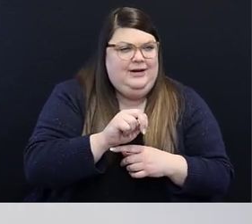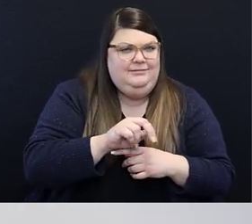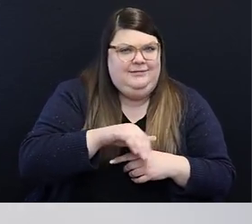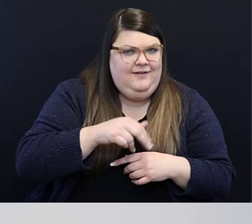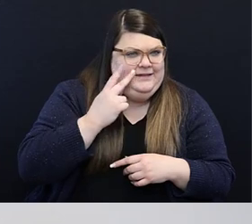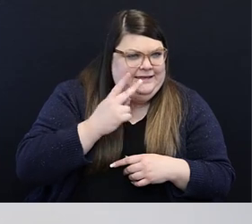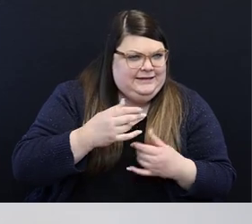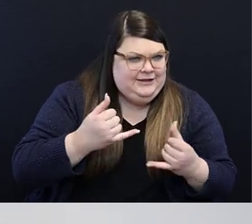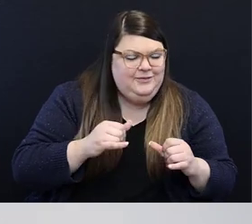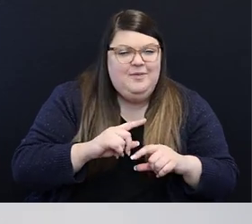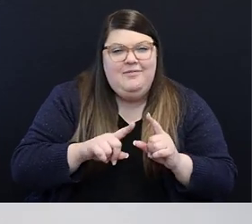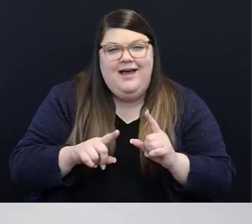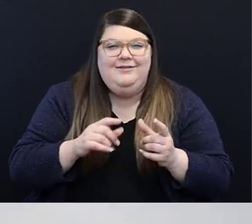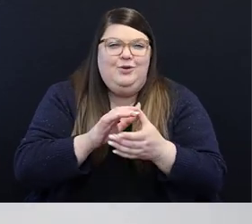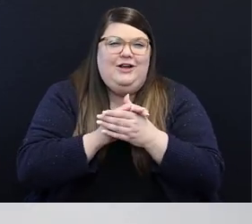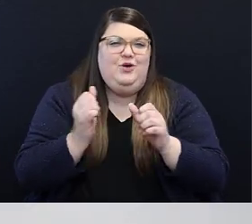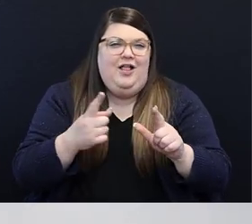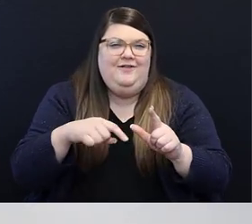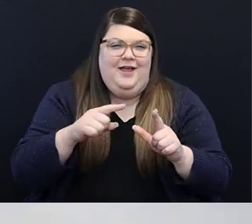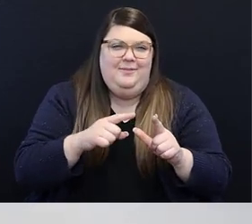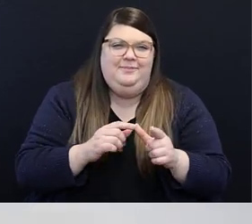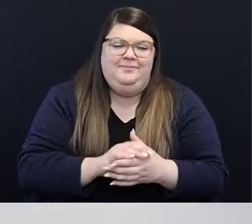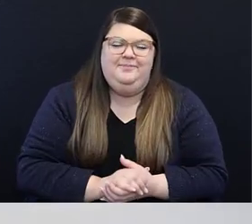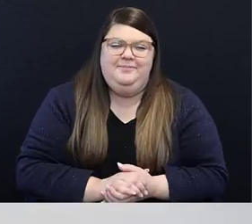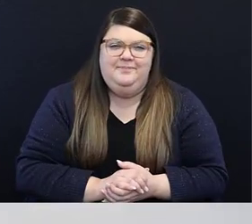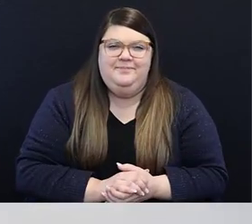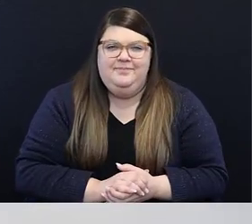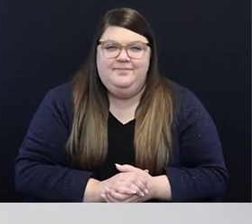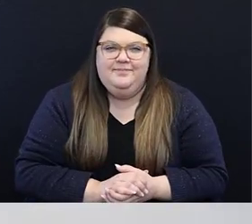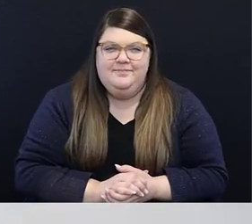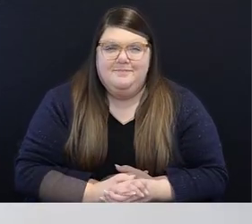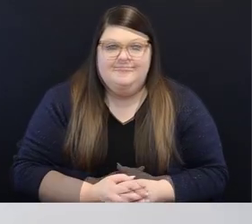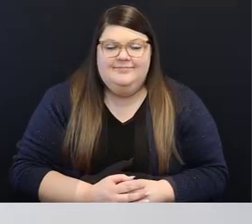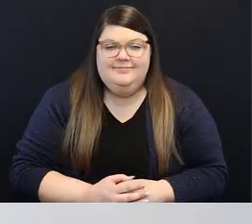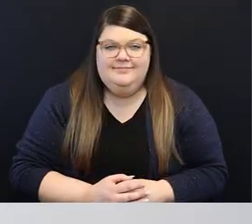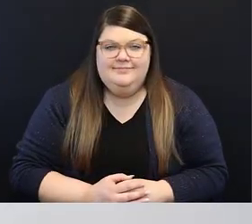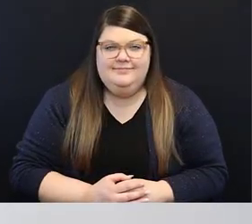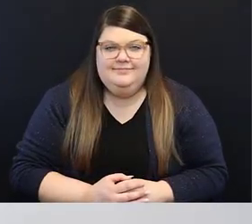who I still haven't seen. Congrats to all of them. Let's give them a quick round of applause.